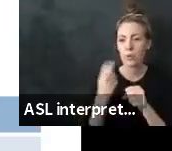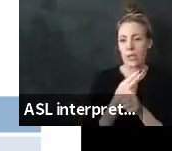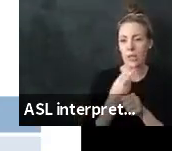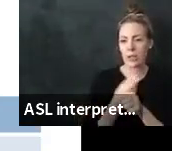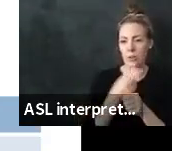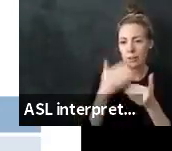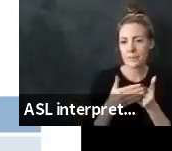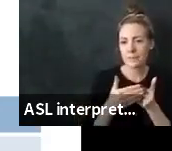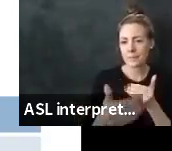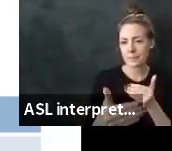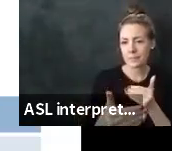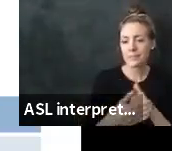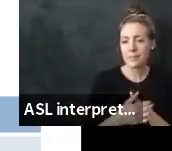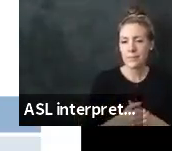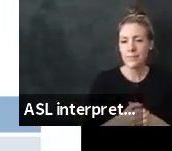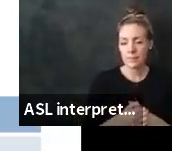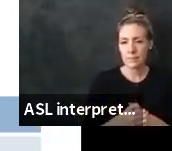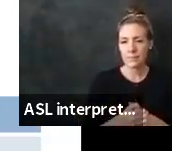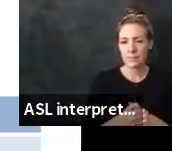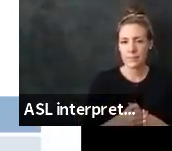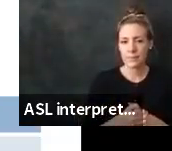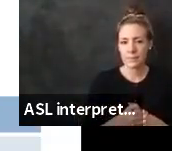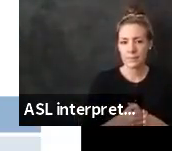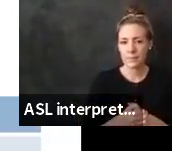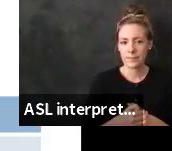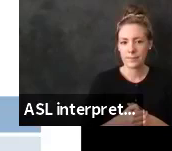and assimilated